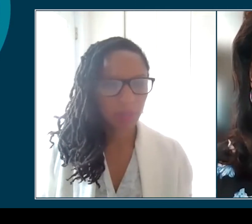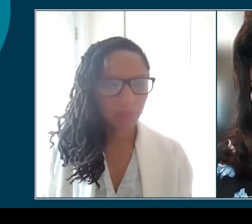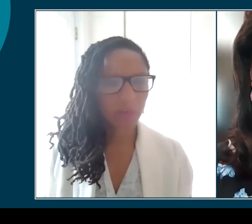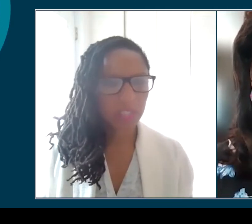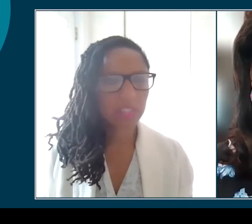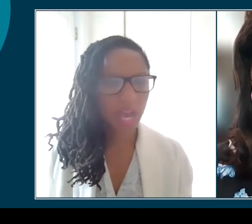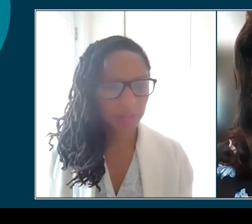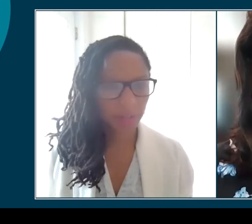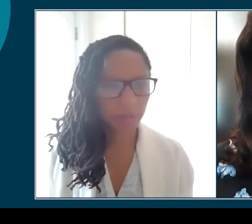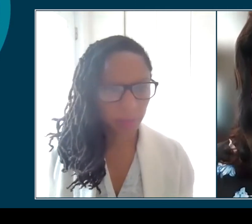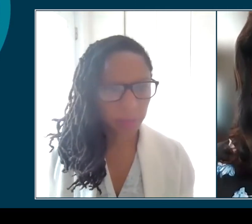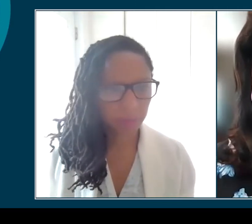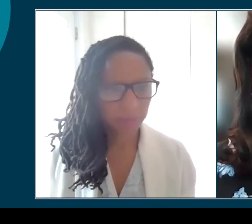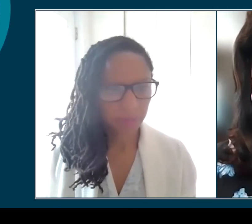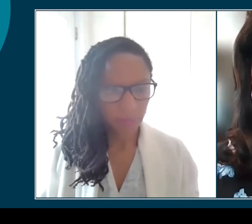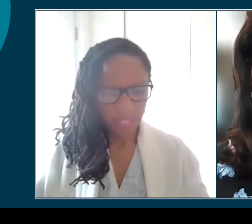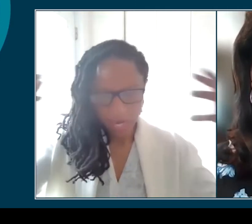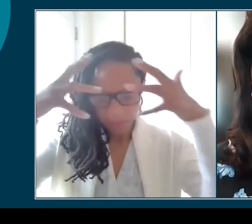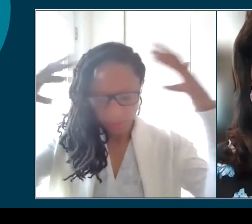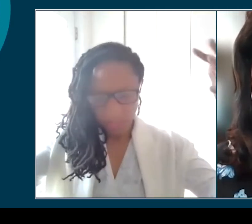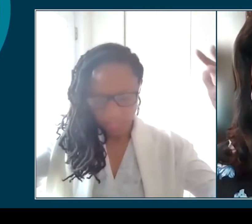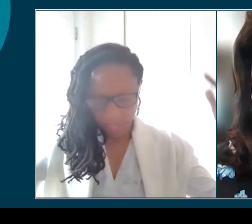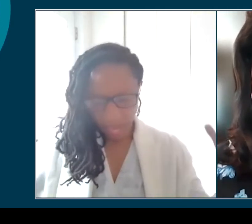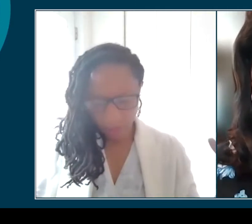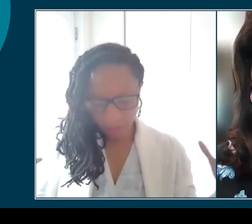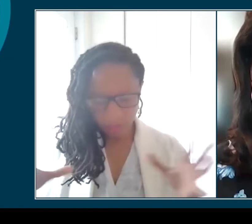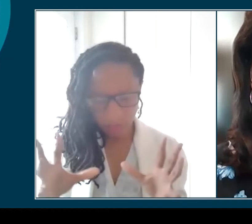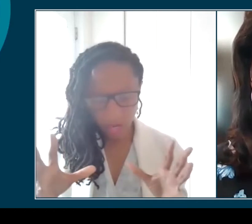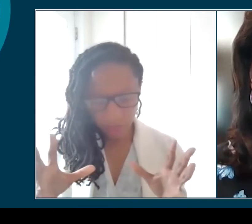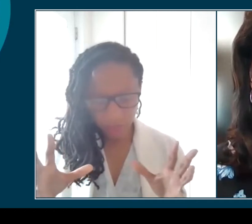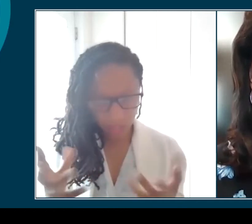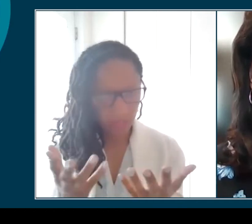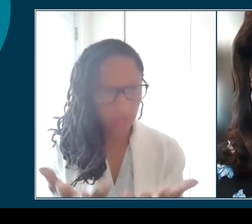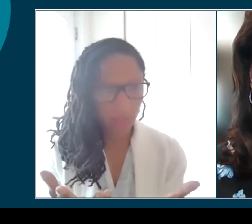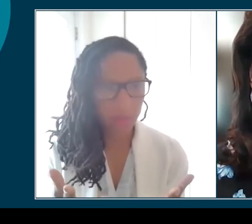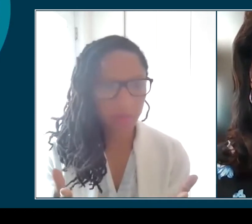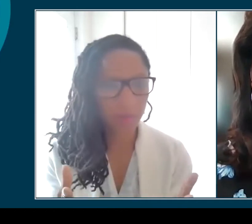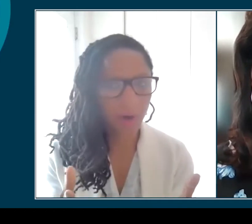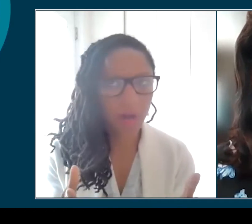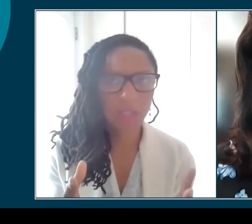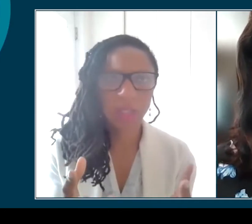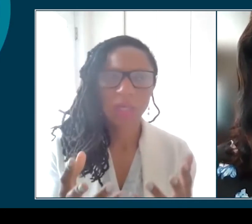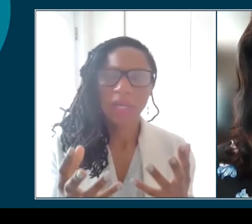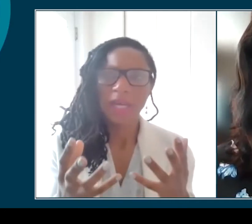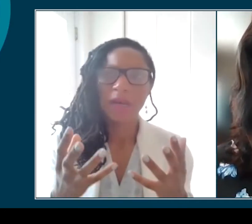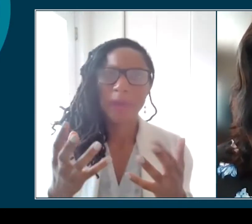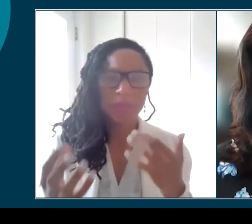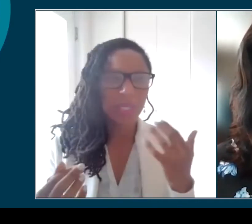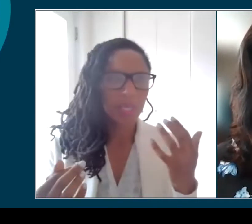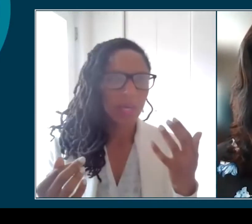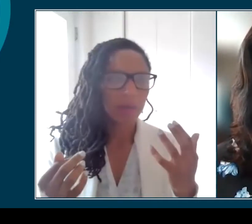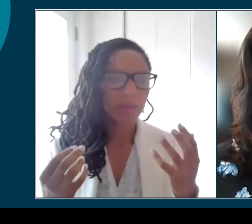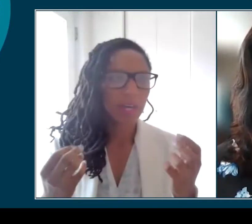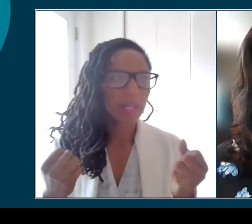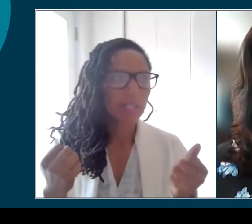speak for an entire group. And yet within our construct, correct me if I'm wrong,